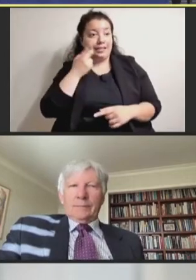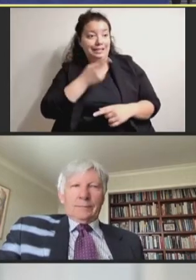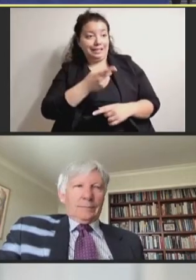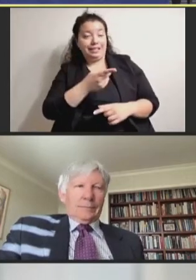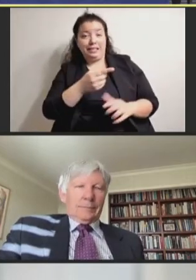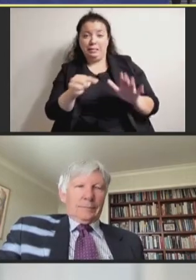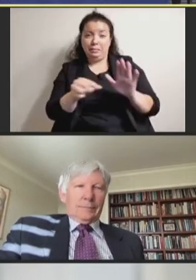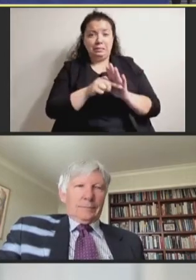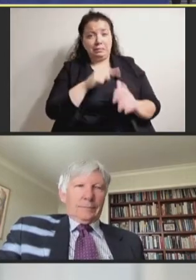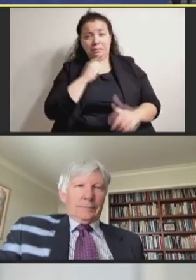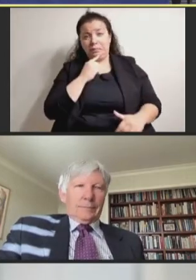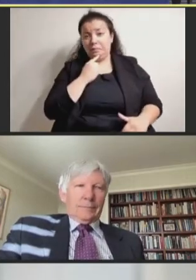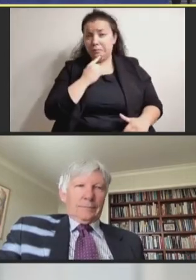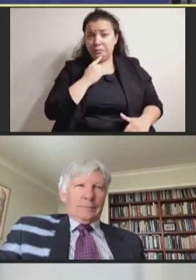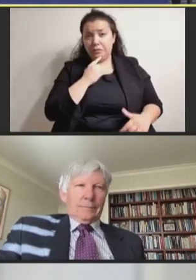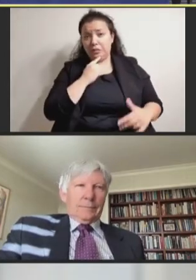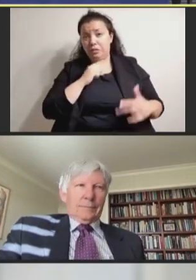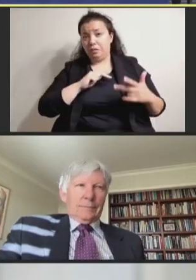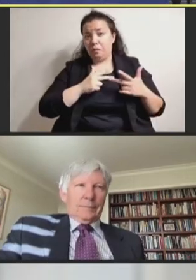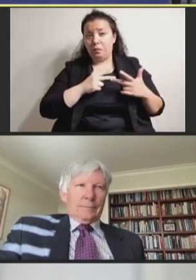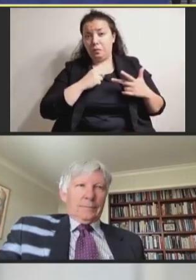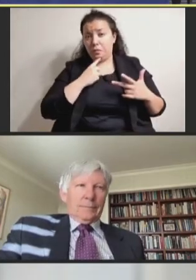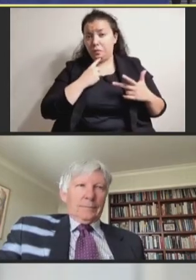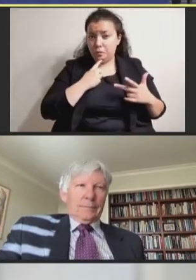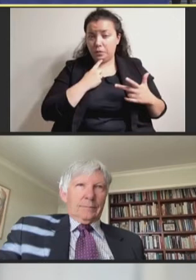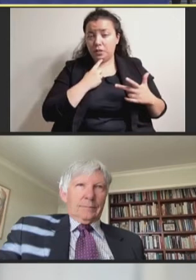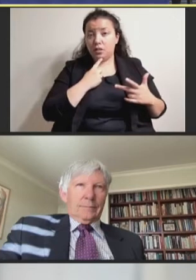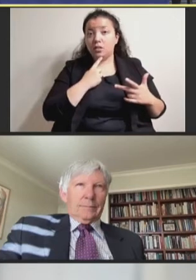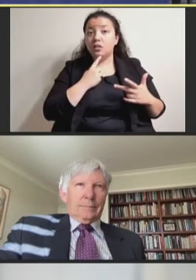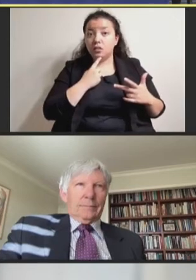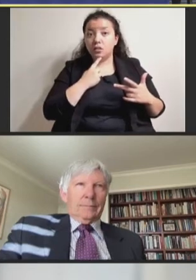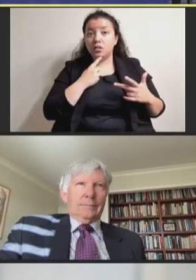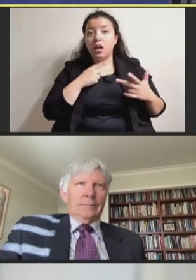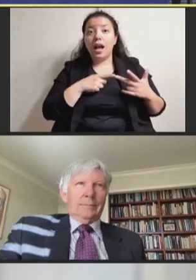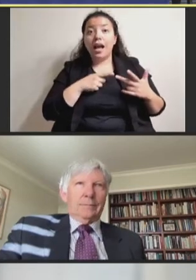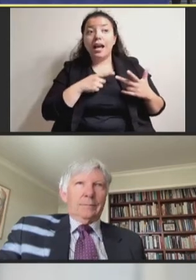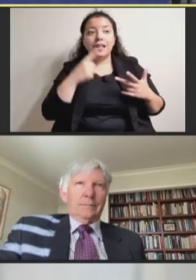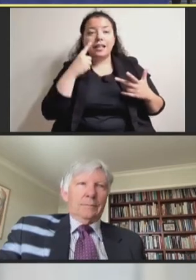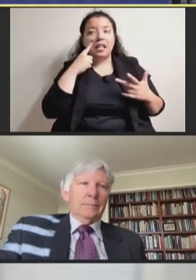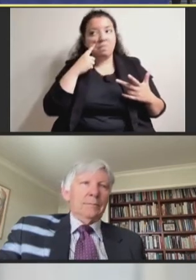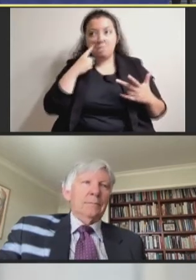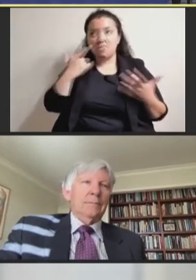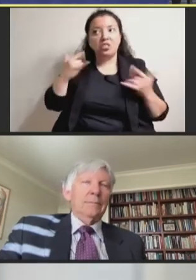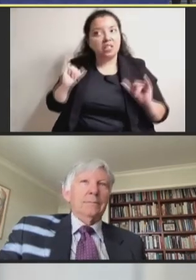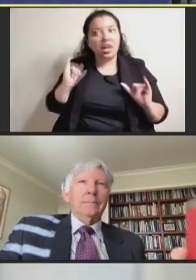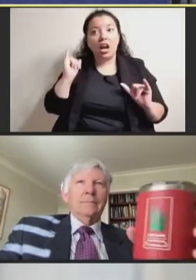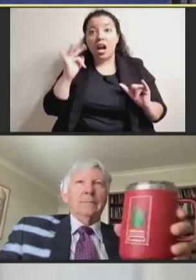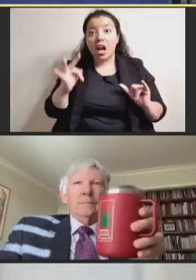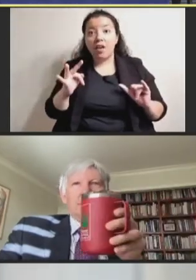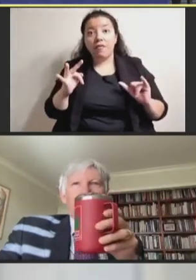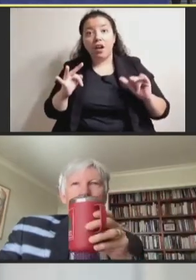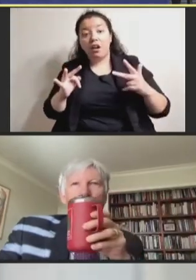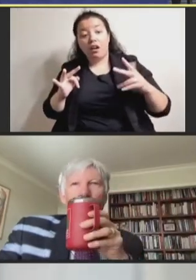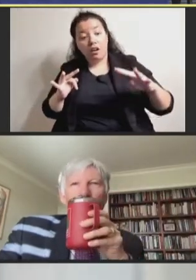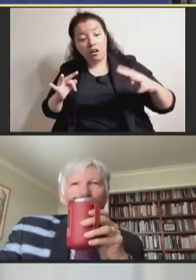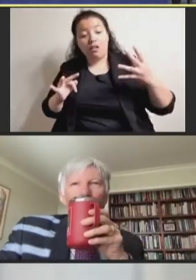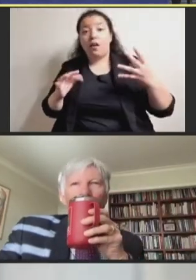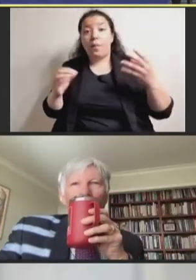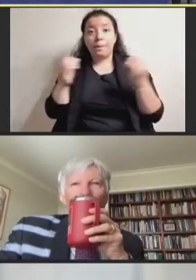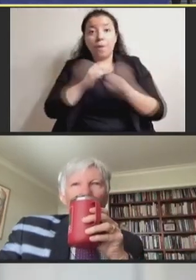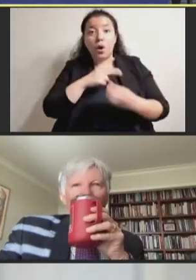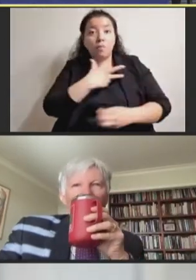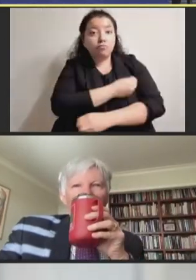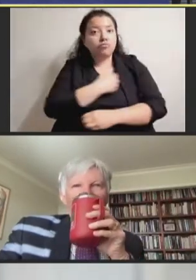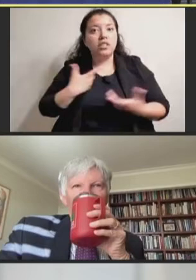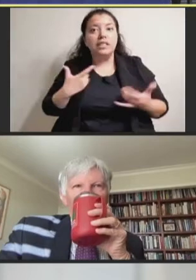following booster doses that have said, next time boosters around, I still want to jump right in and get it. I've had others that have said, even